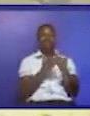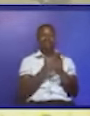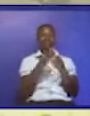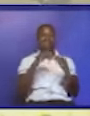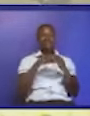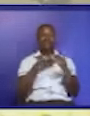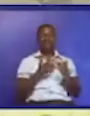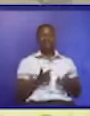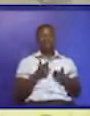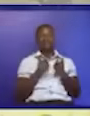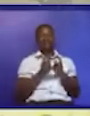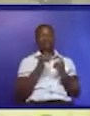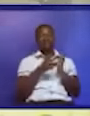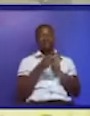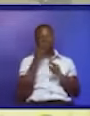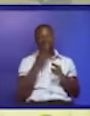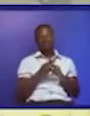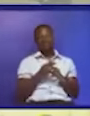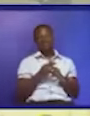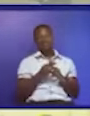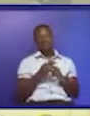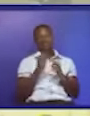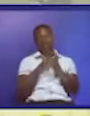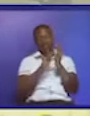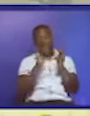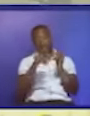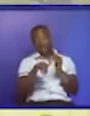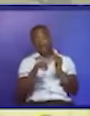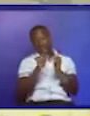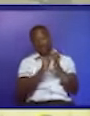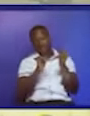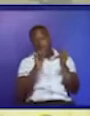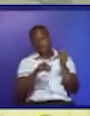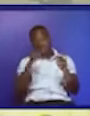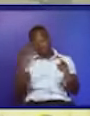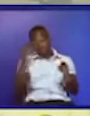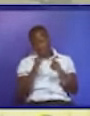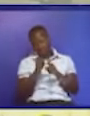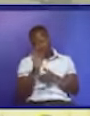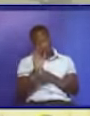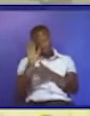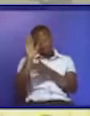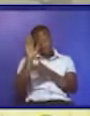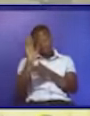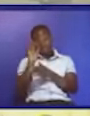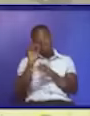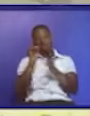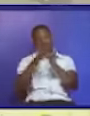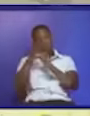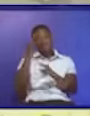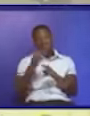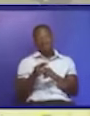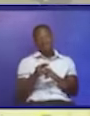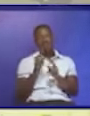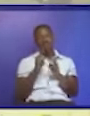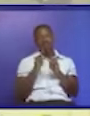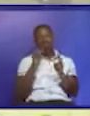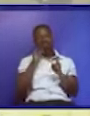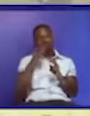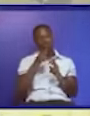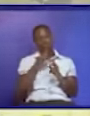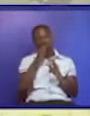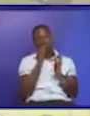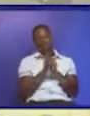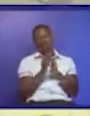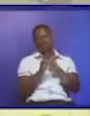life. Hallelujah. Do we believe that? Are we in agreement over that? Praise the name of the Lord. So tomorrow, I'm sure that God